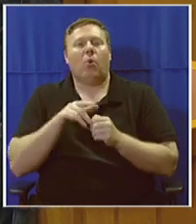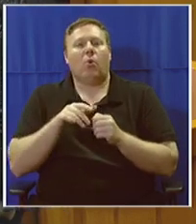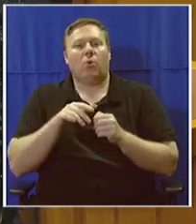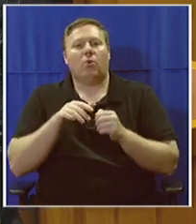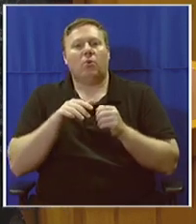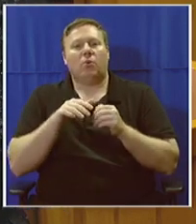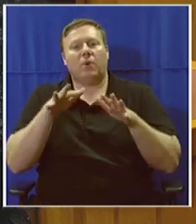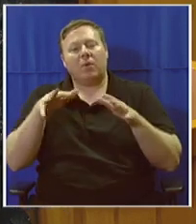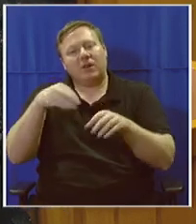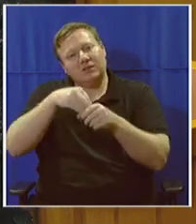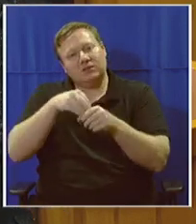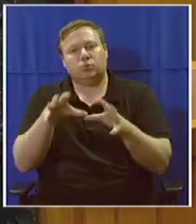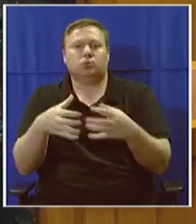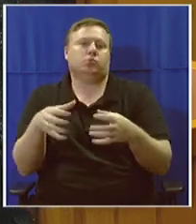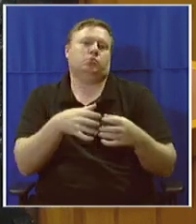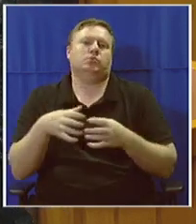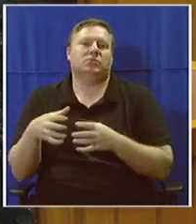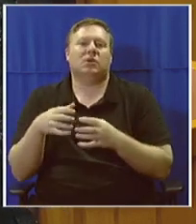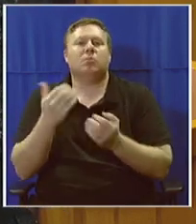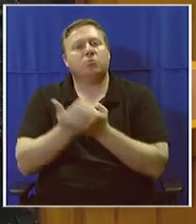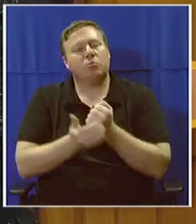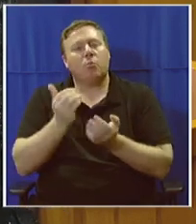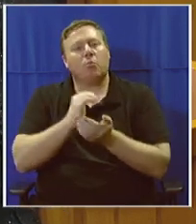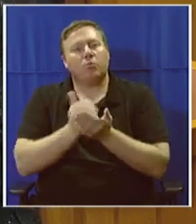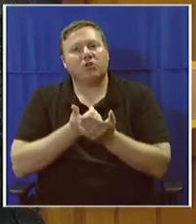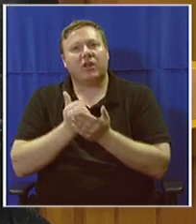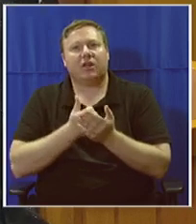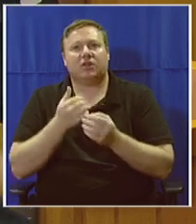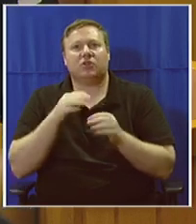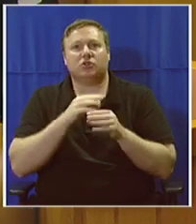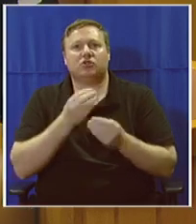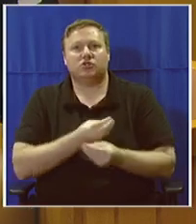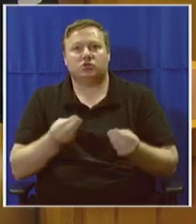civil organizations to really protect our children. Siyabonga, ma'am.